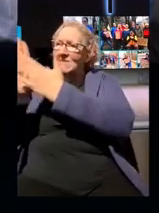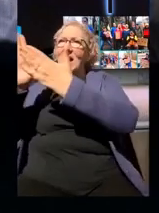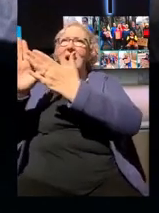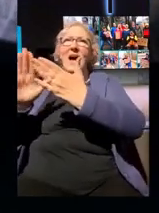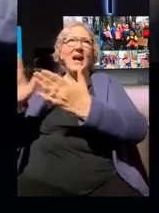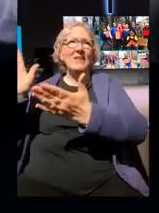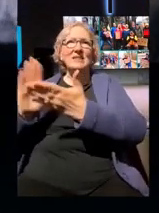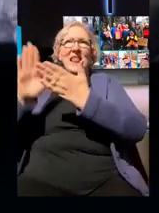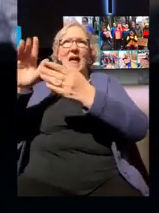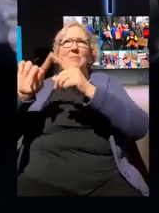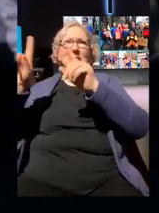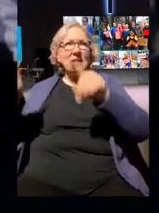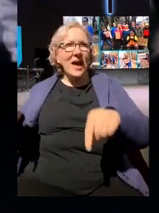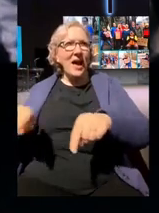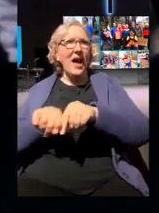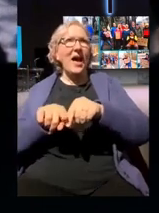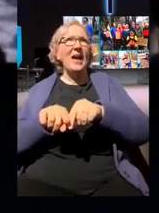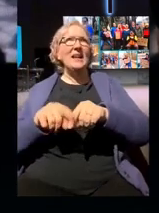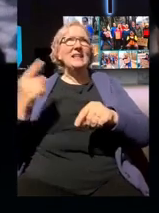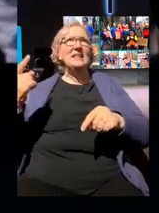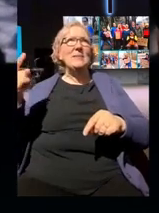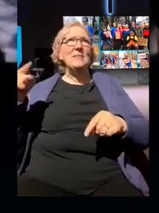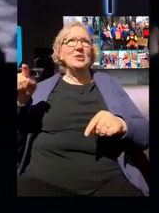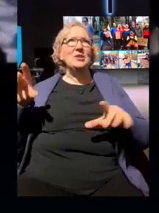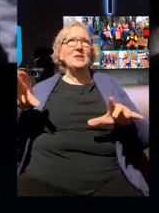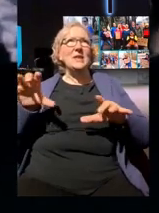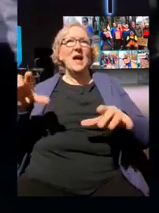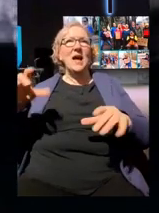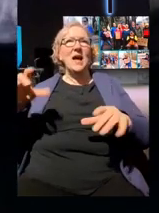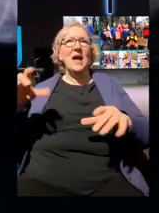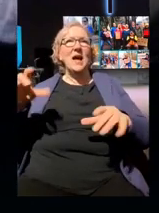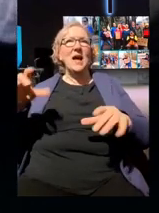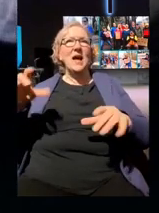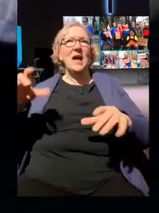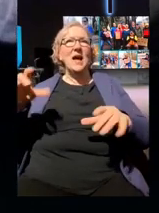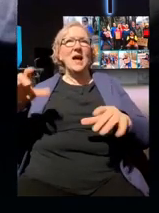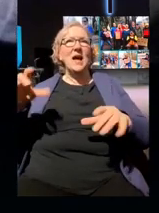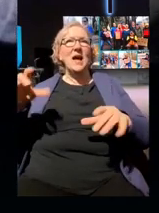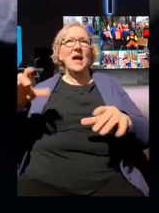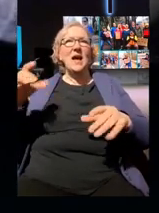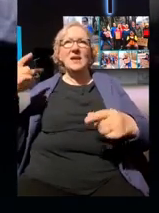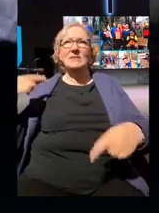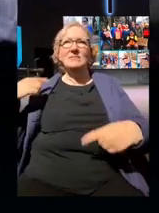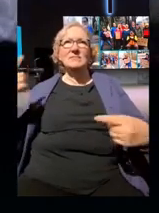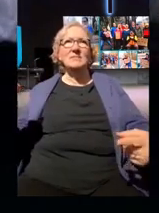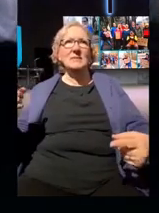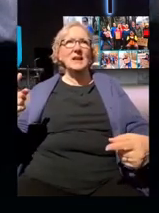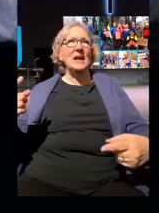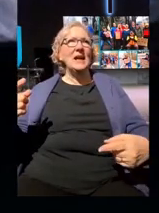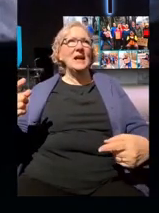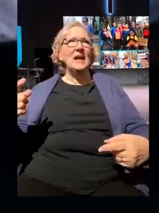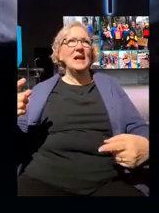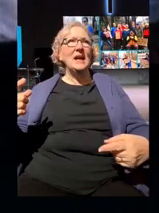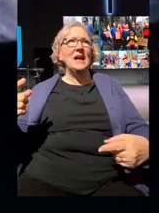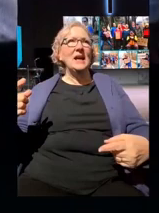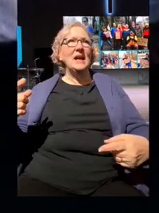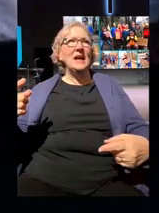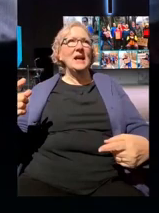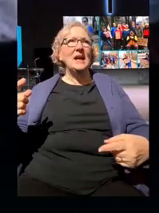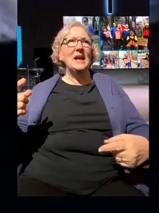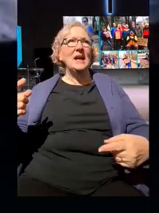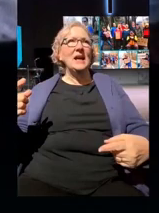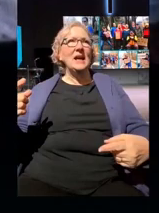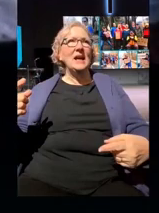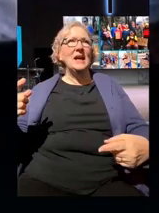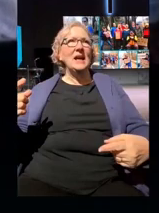and something that she's done every year. She hasn't been able to be it there every year over the last 20 years, but when she's able to be there, she knows right where that sign is. She gets it and she brings